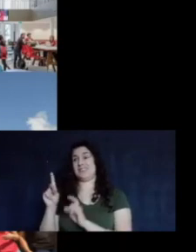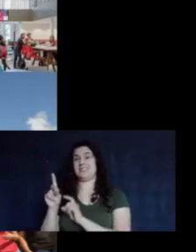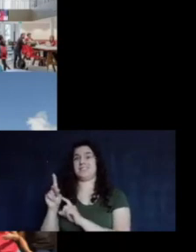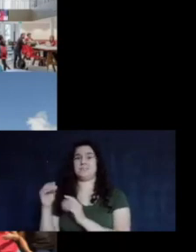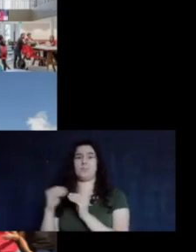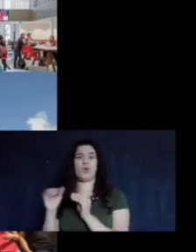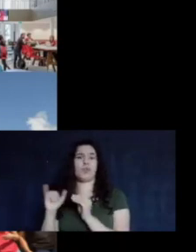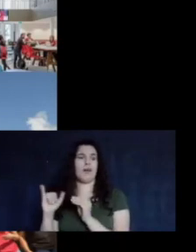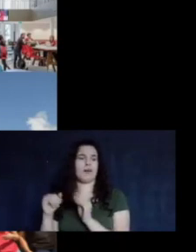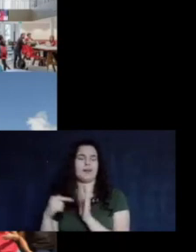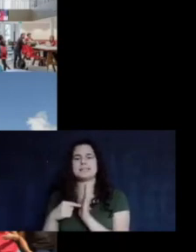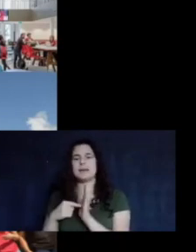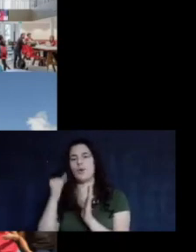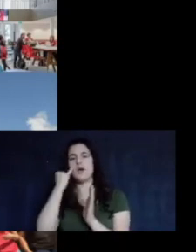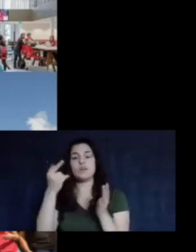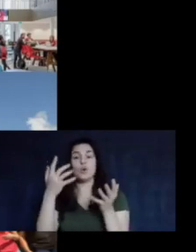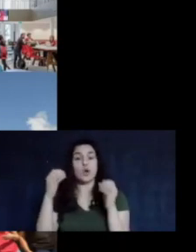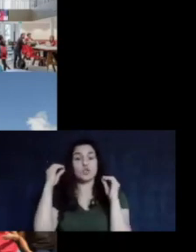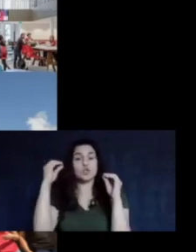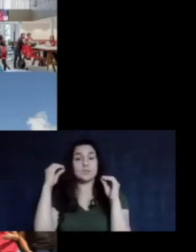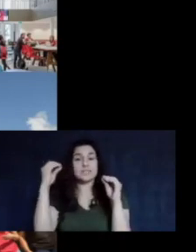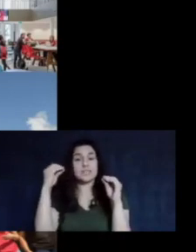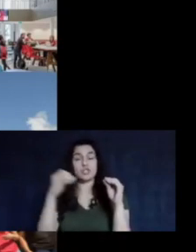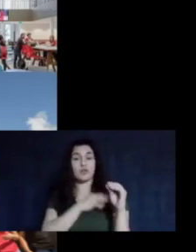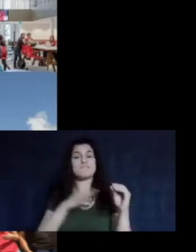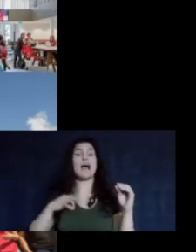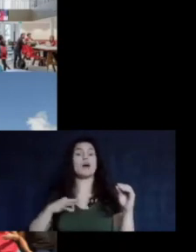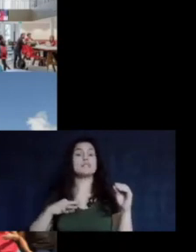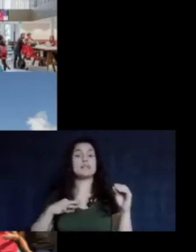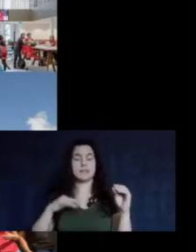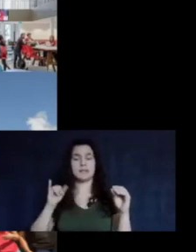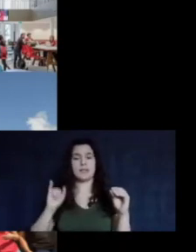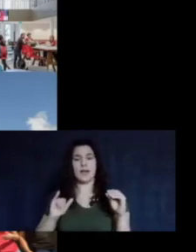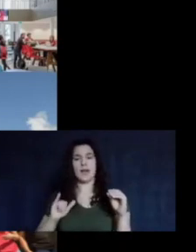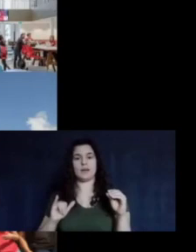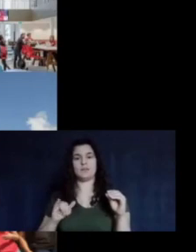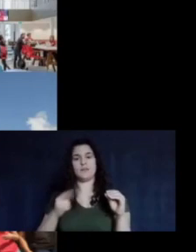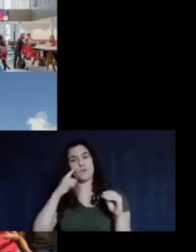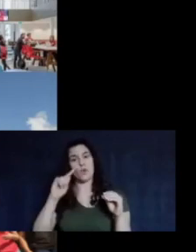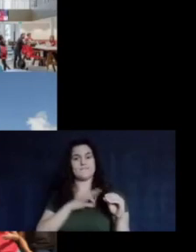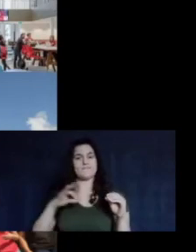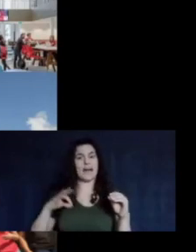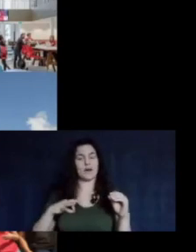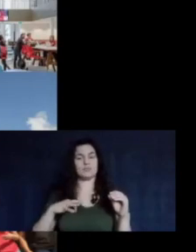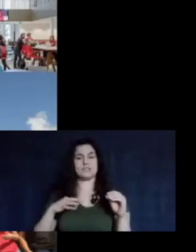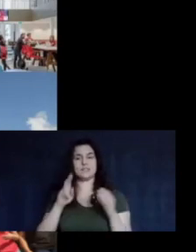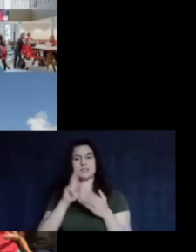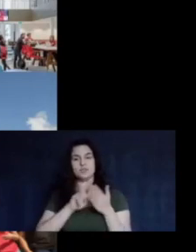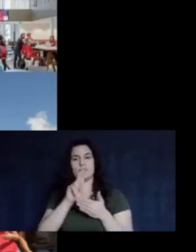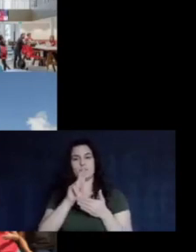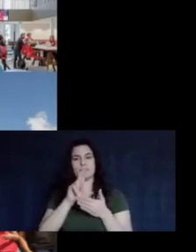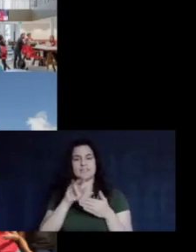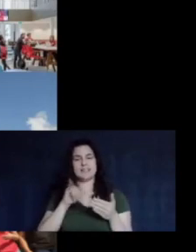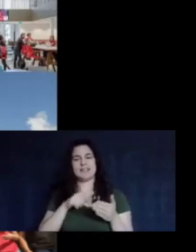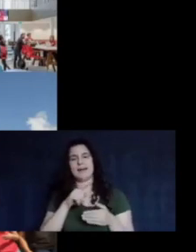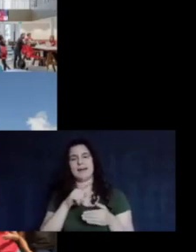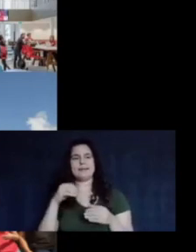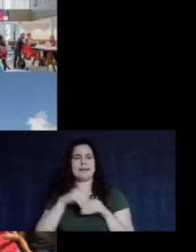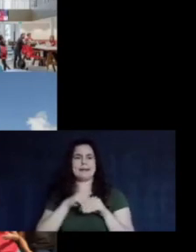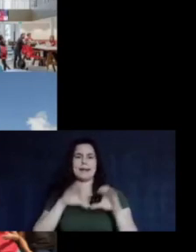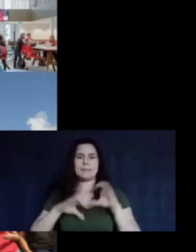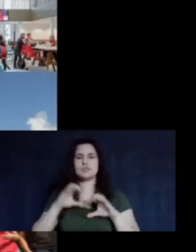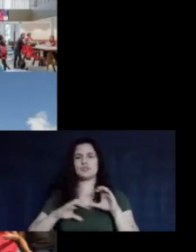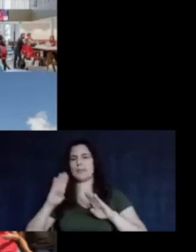to teach at be a faculty member, hold faculty rank at university, chemistry, history,